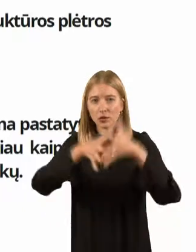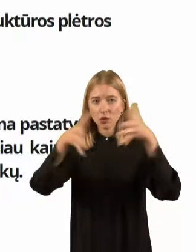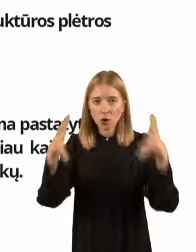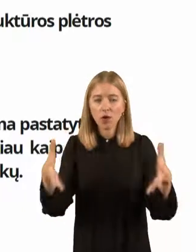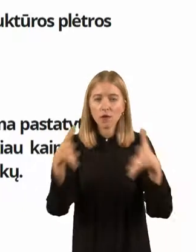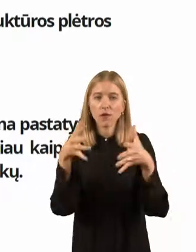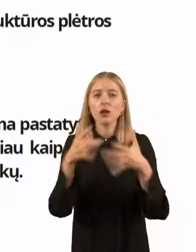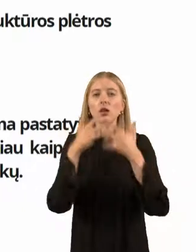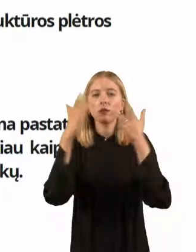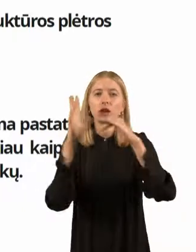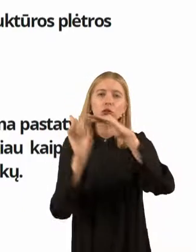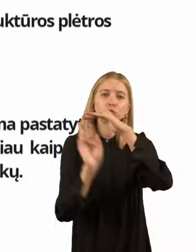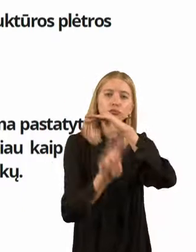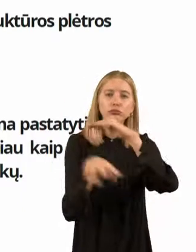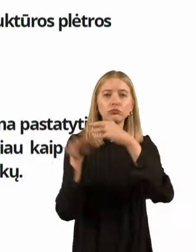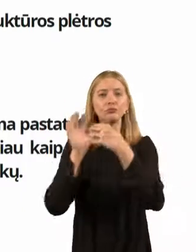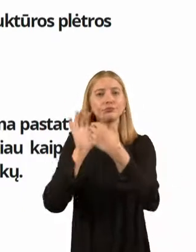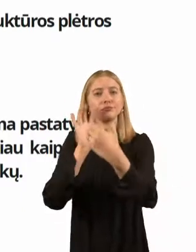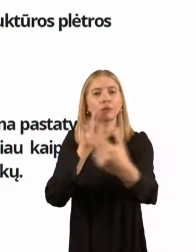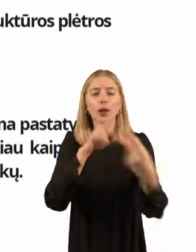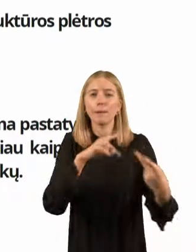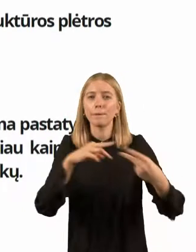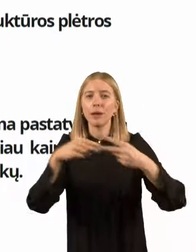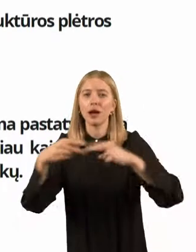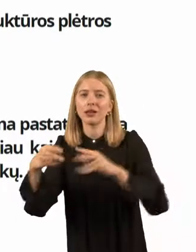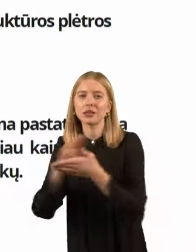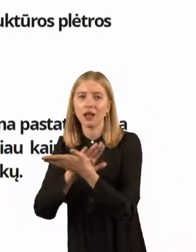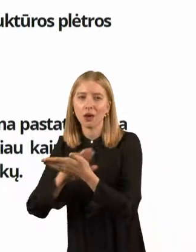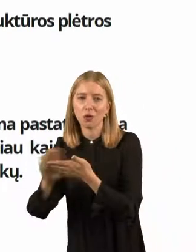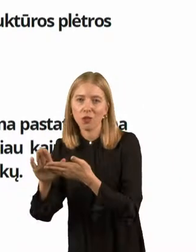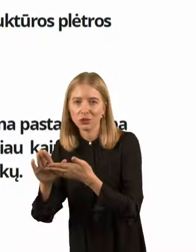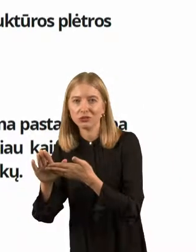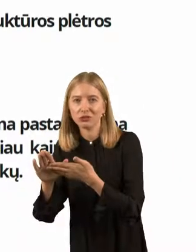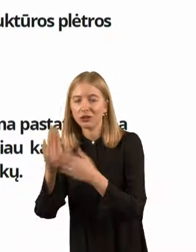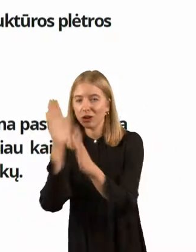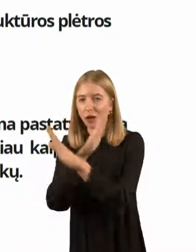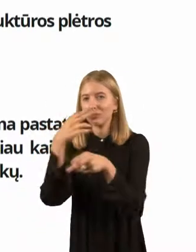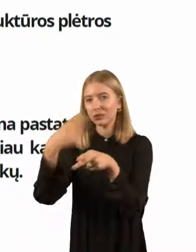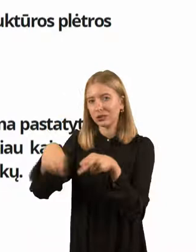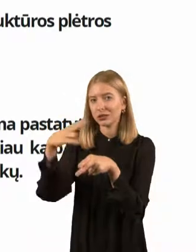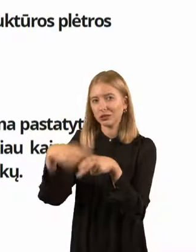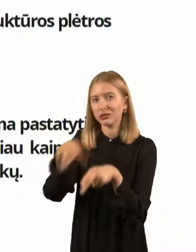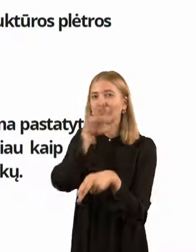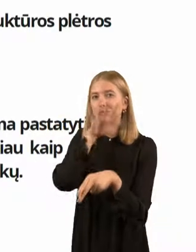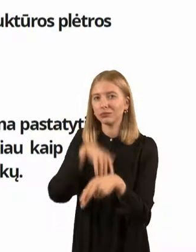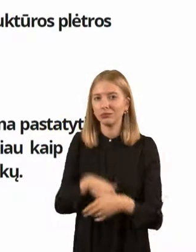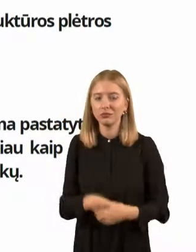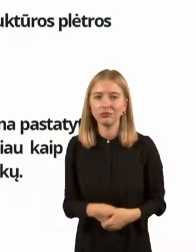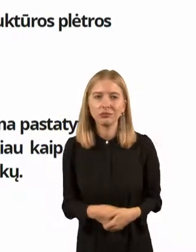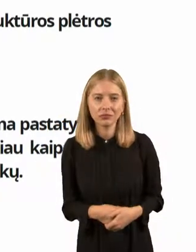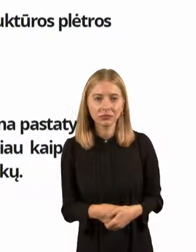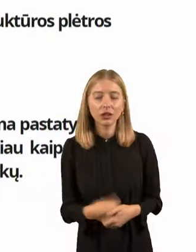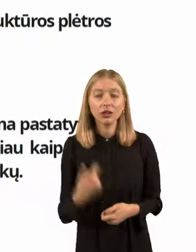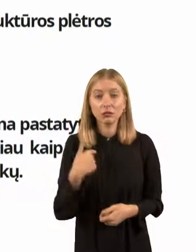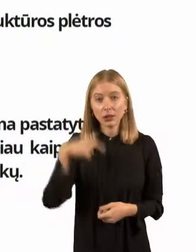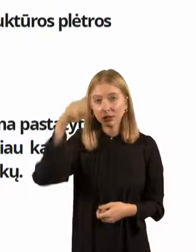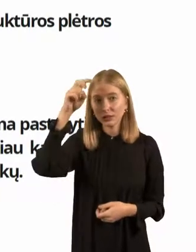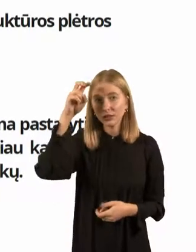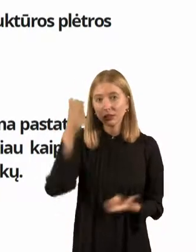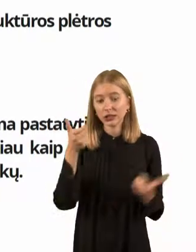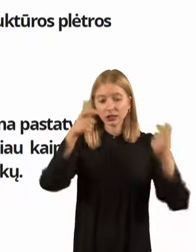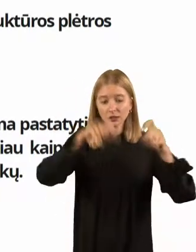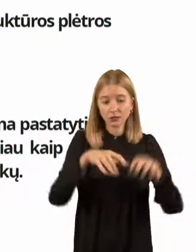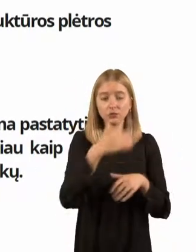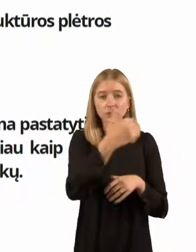are planning to convert the public transport pool